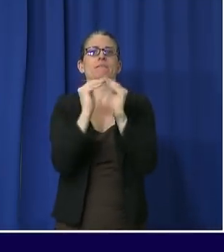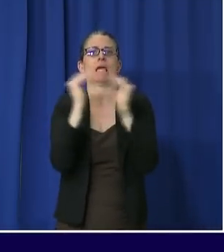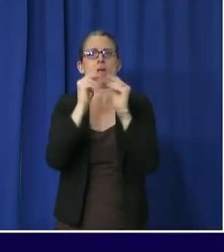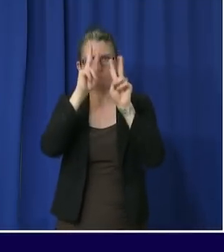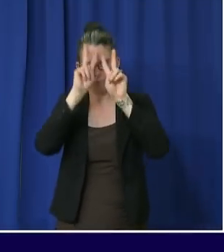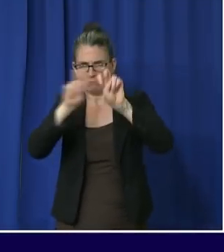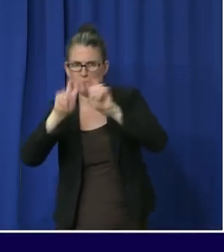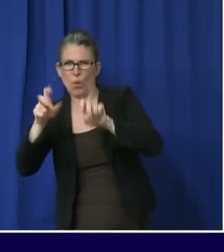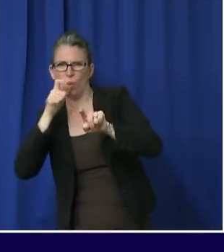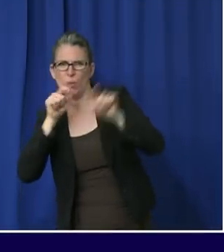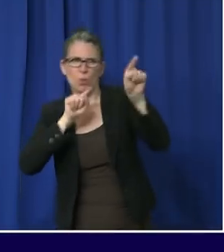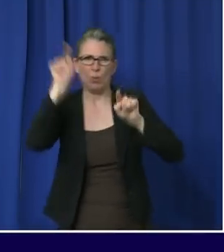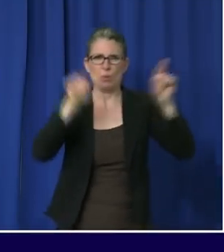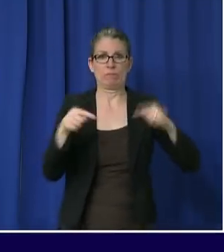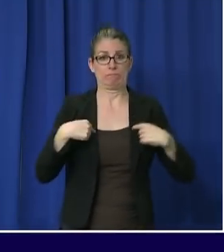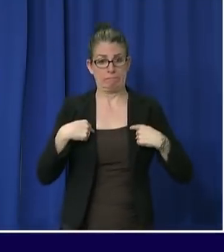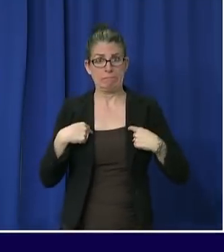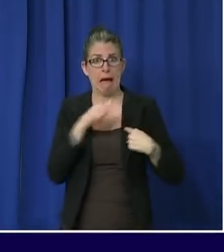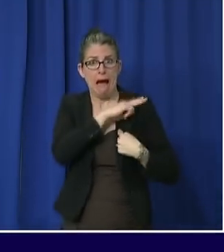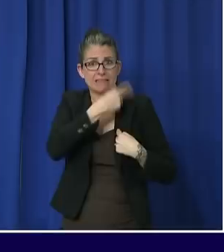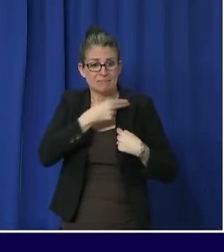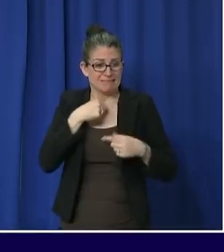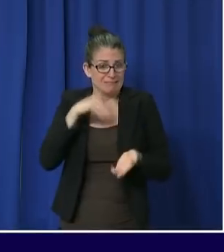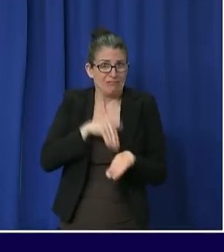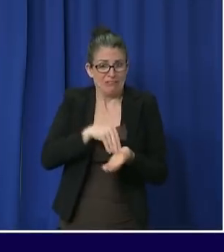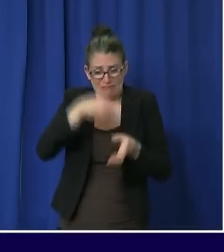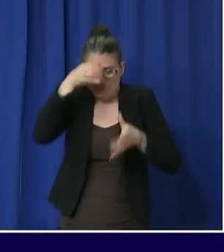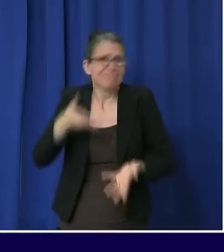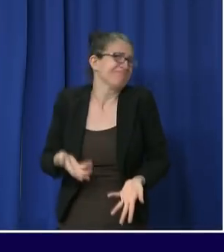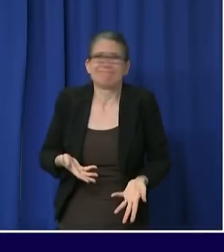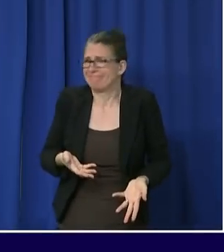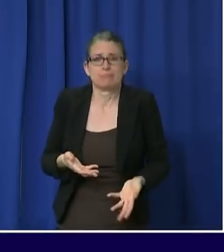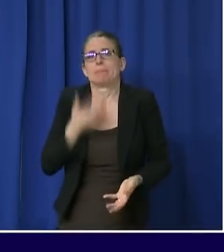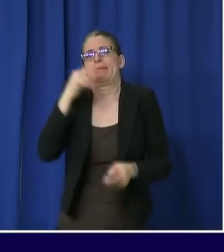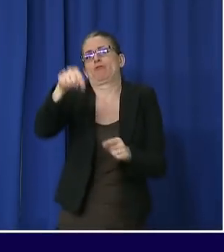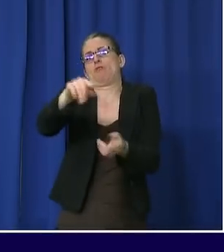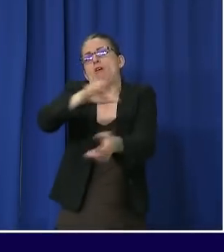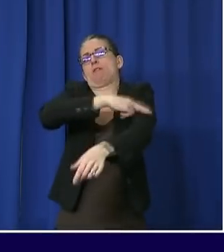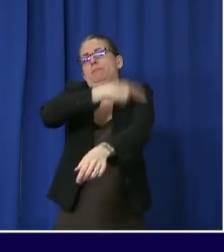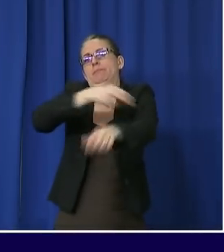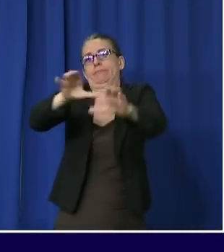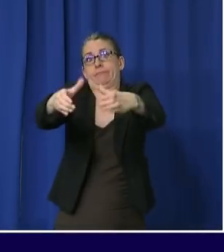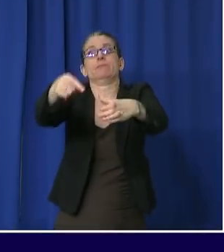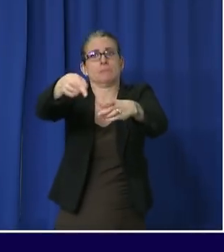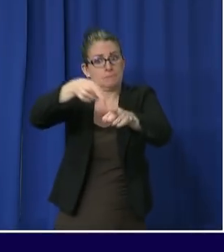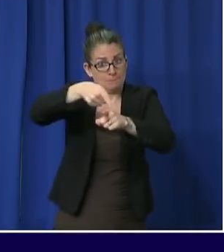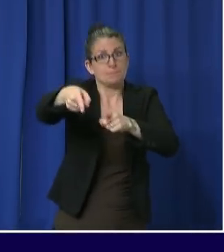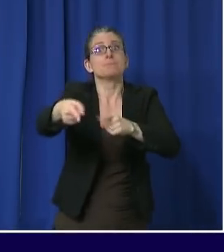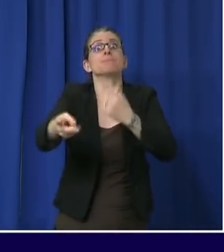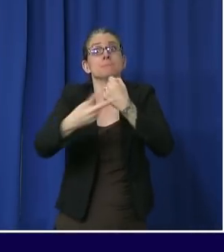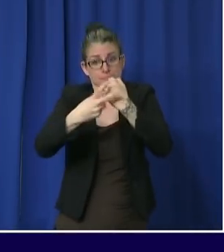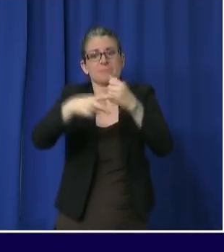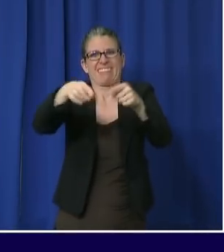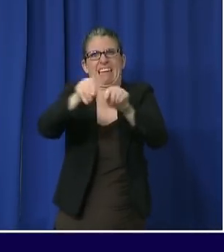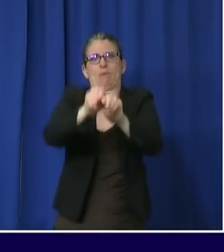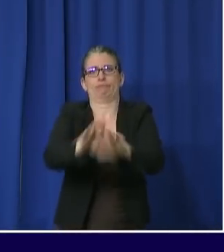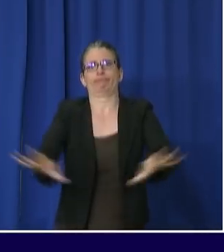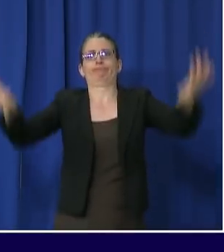further information and a confirmed delivery time from the federal government, we'll be able to chat with everybody about how we're approaching